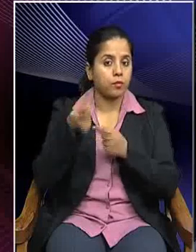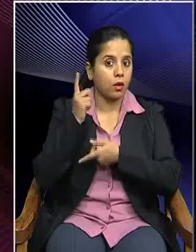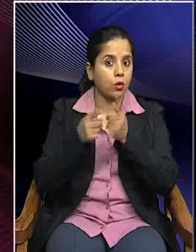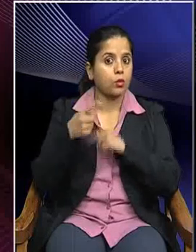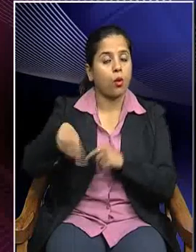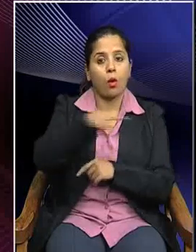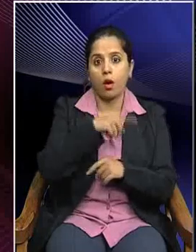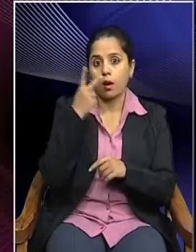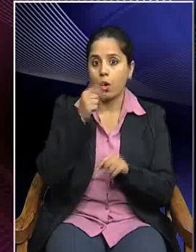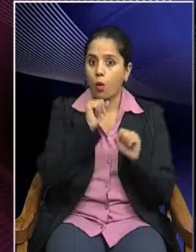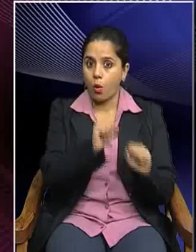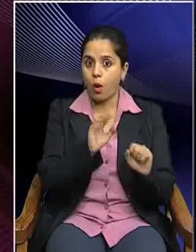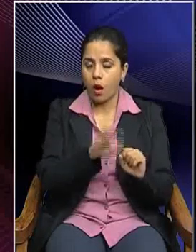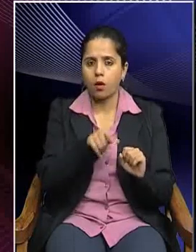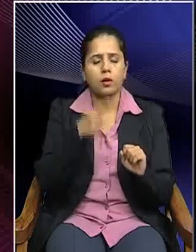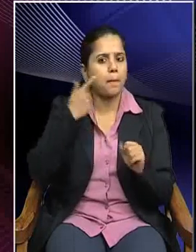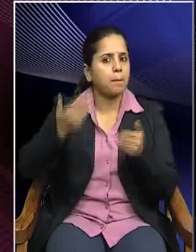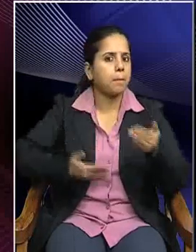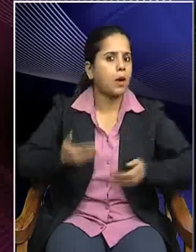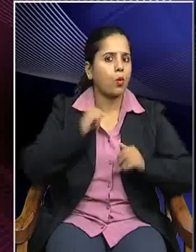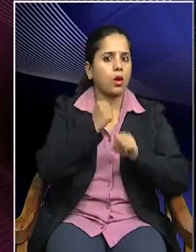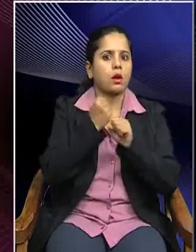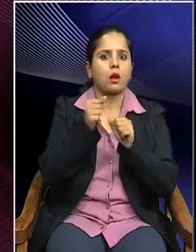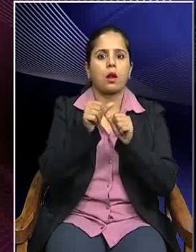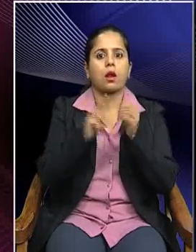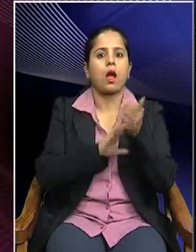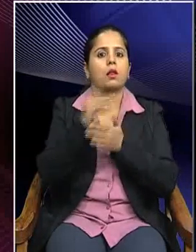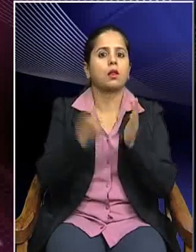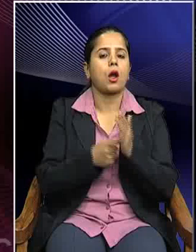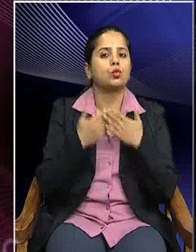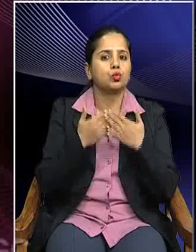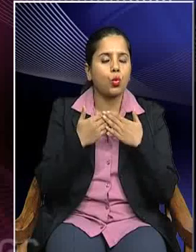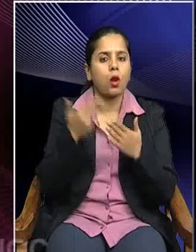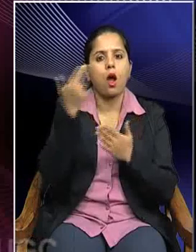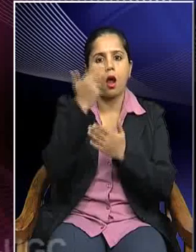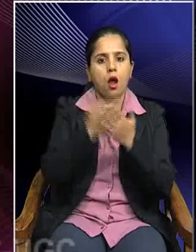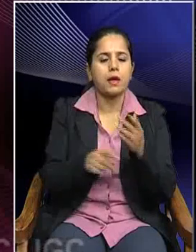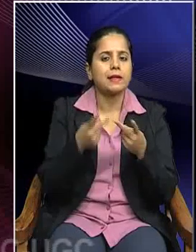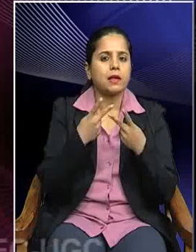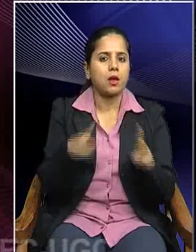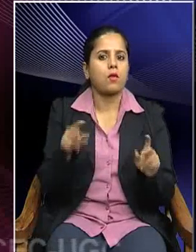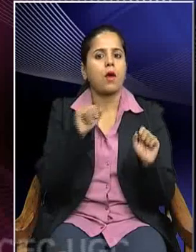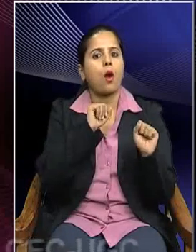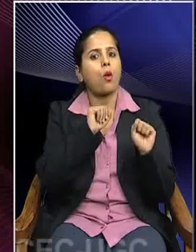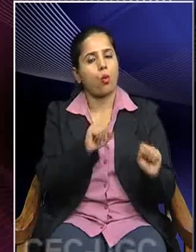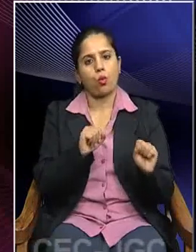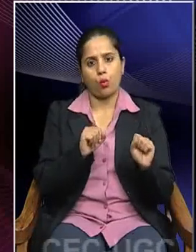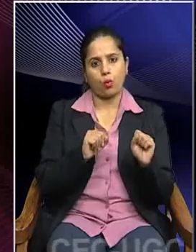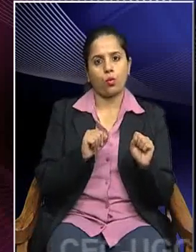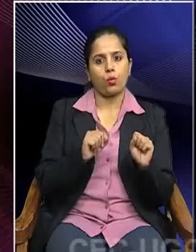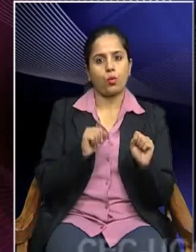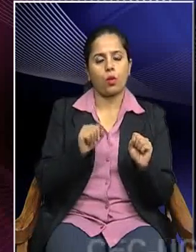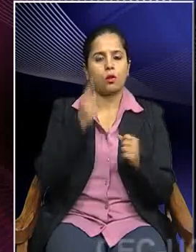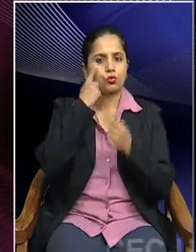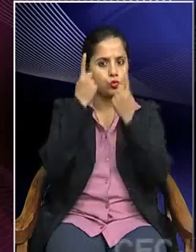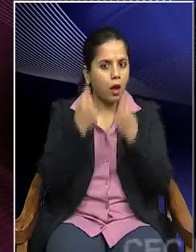have treated Gandhara school of art with different kind of